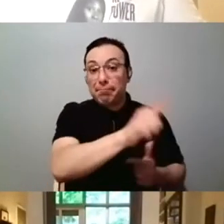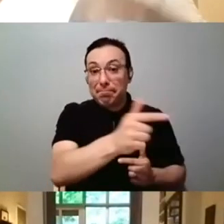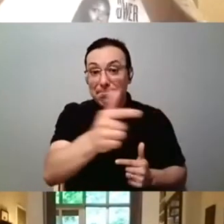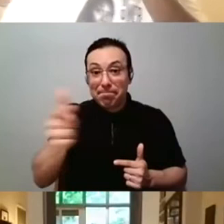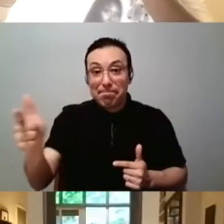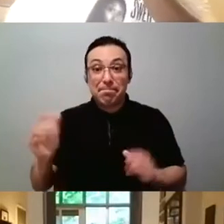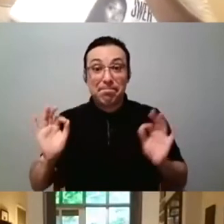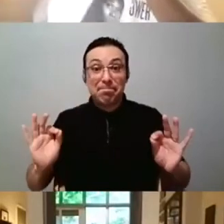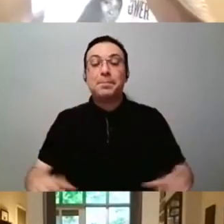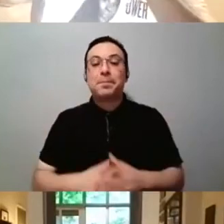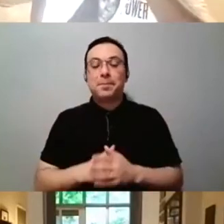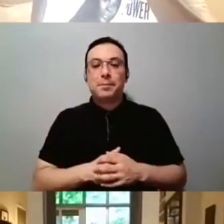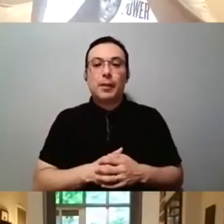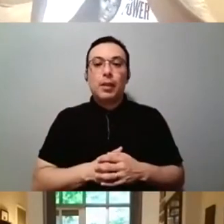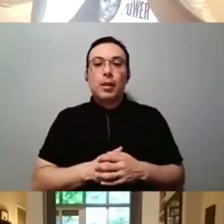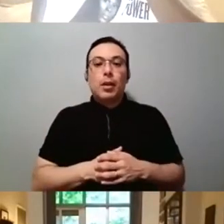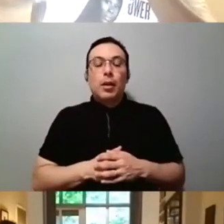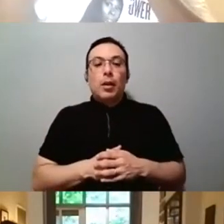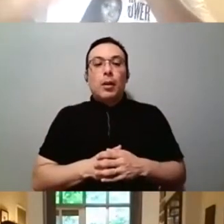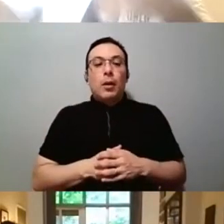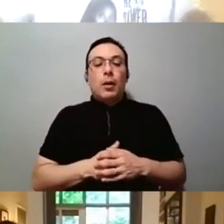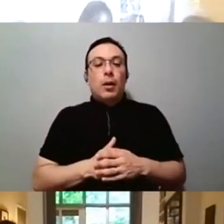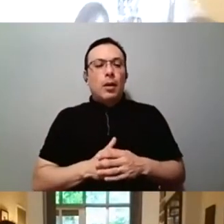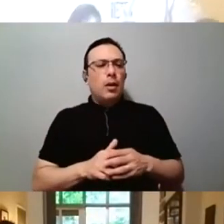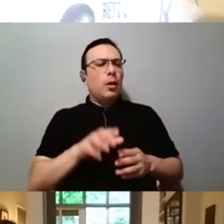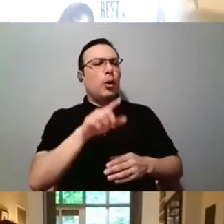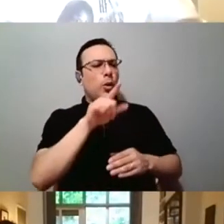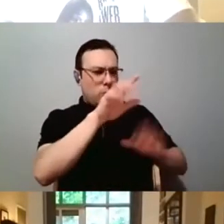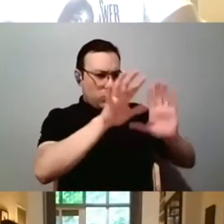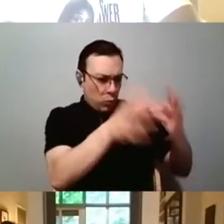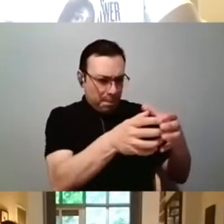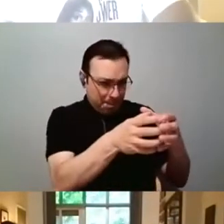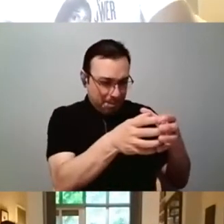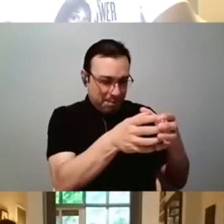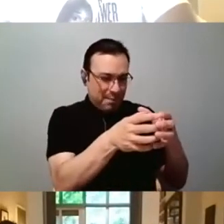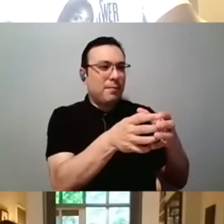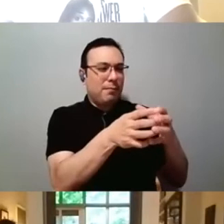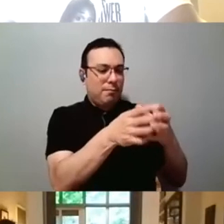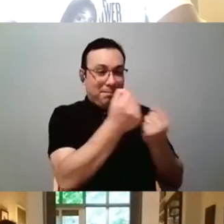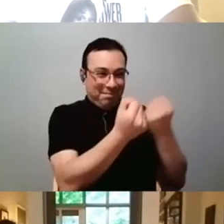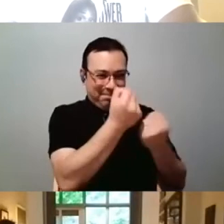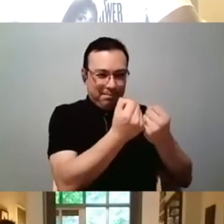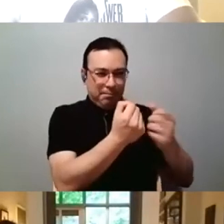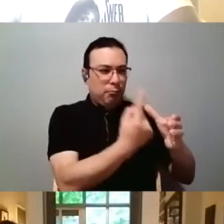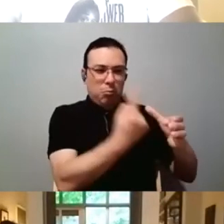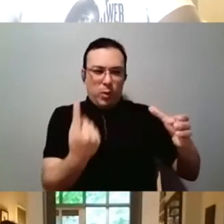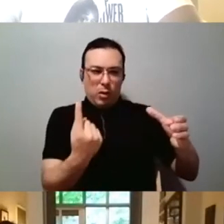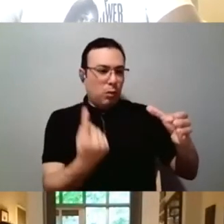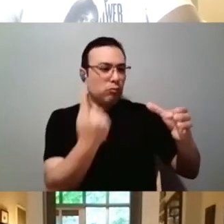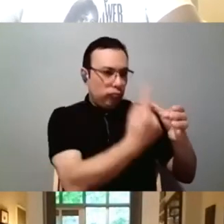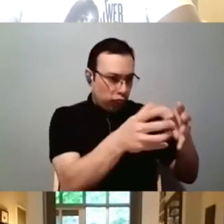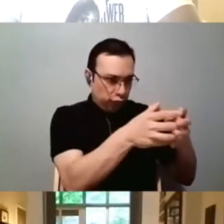working as a collective. um allowed you to sort of